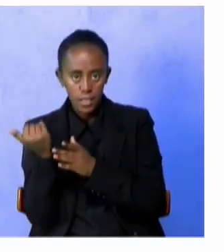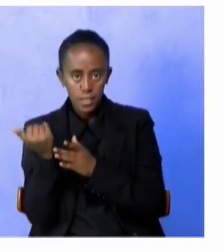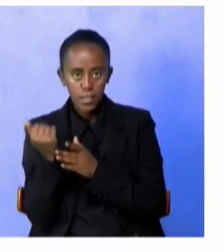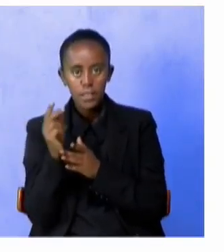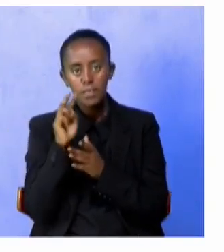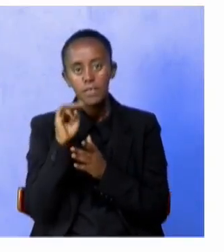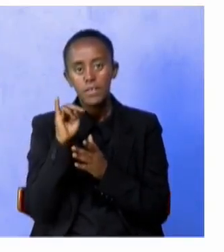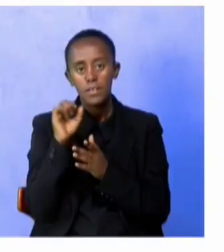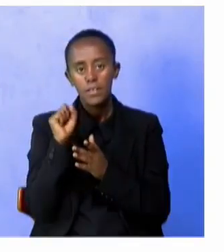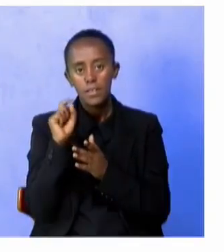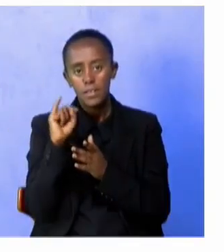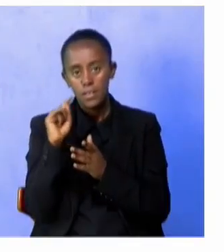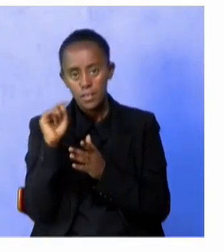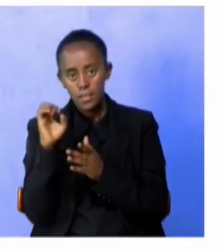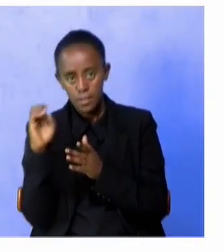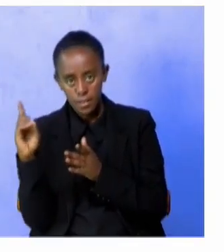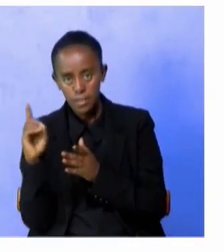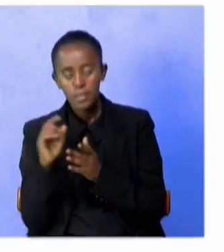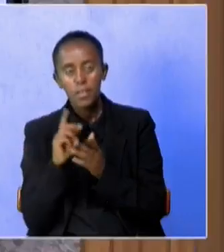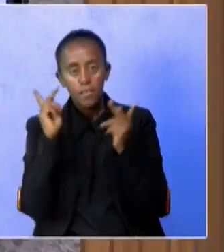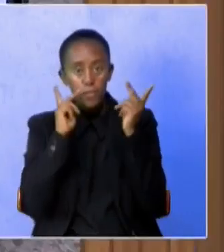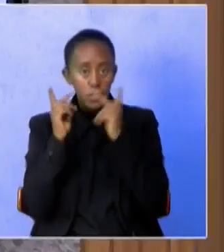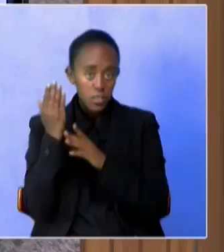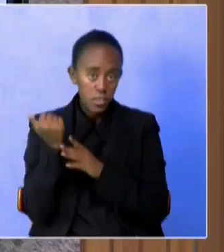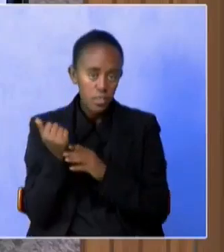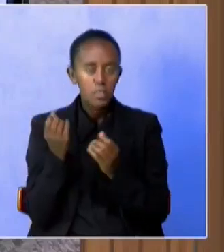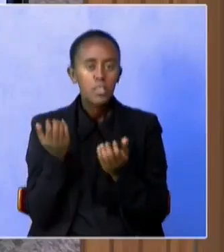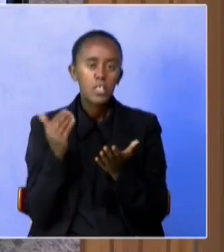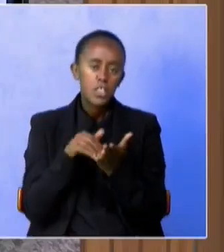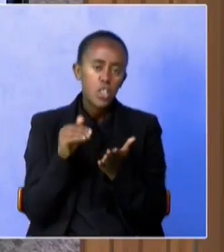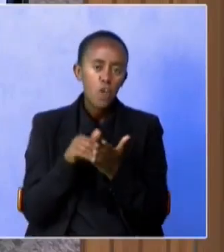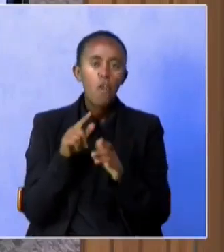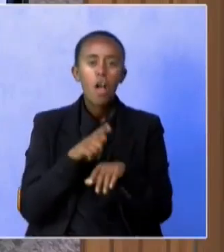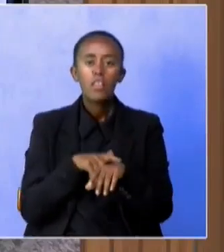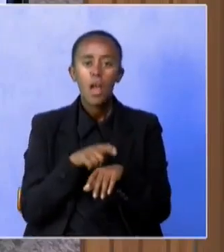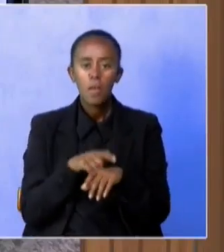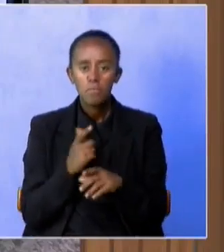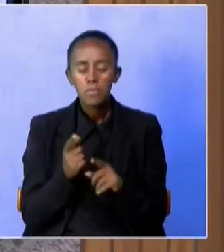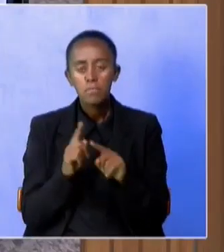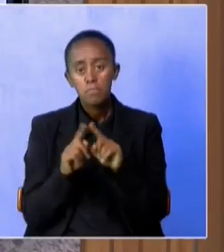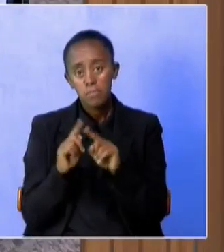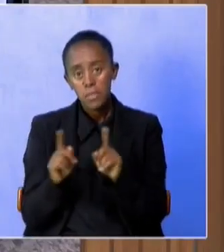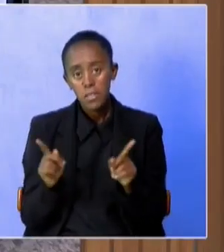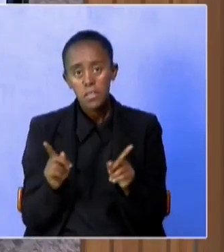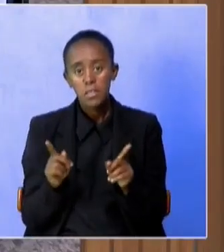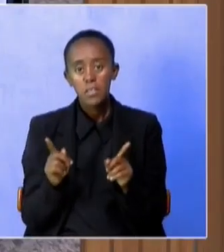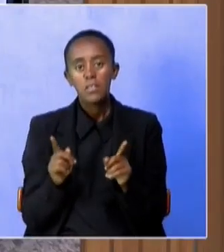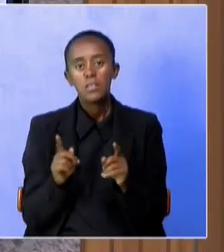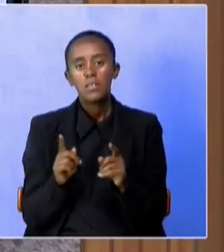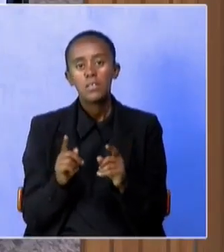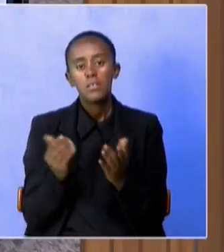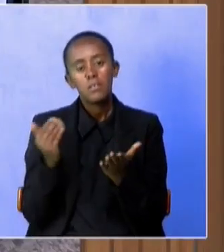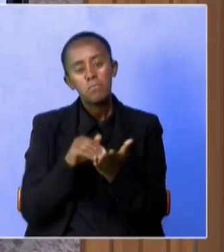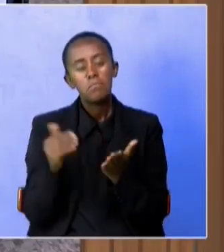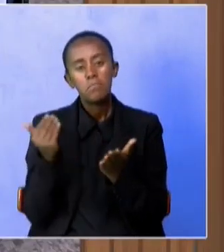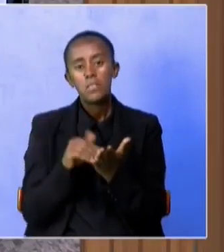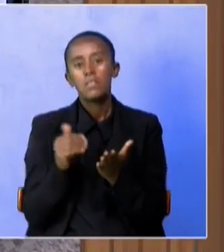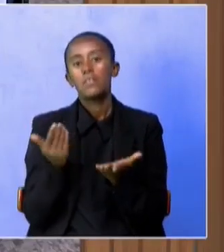Bahardar several times. Things that has happened repeatedly over a point of